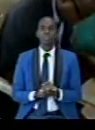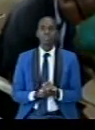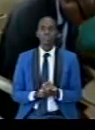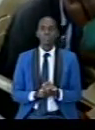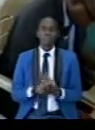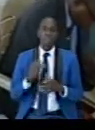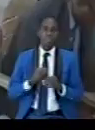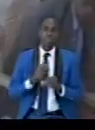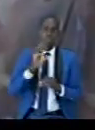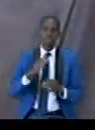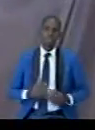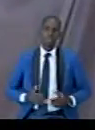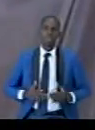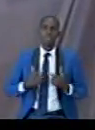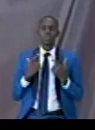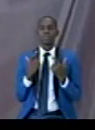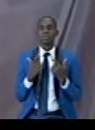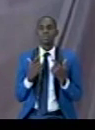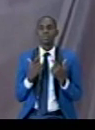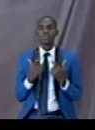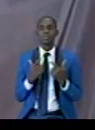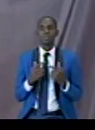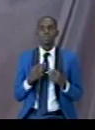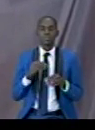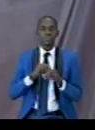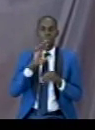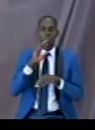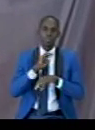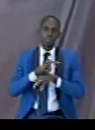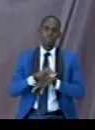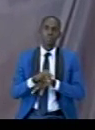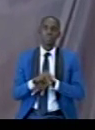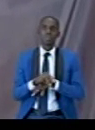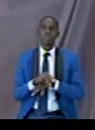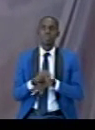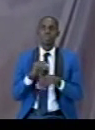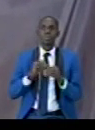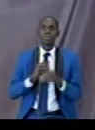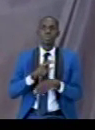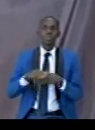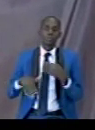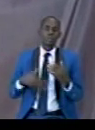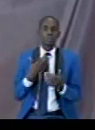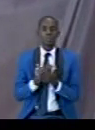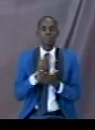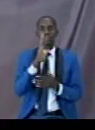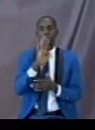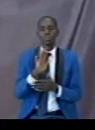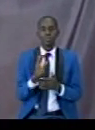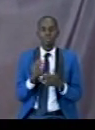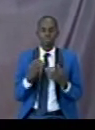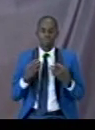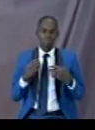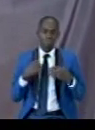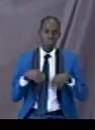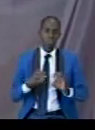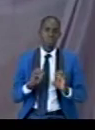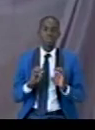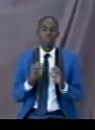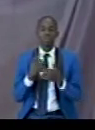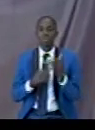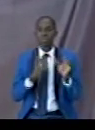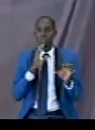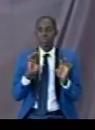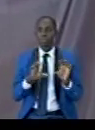In your life, in your ministry, in all your endeavors, and everything you set your